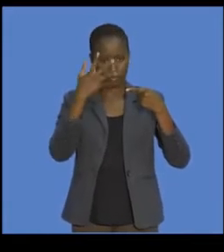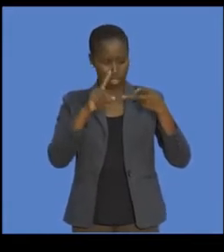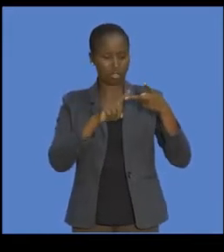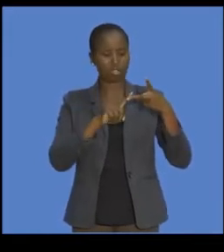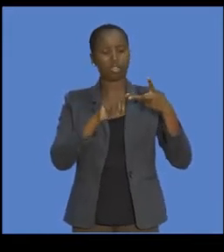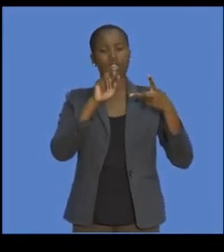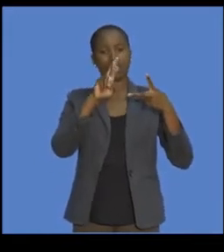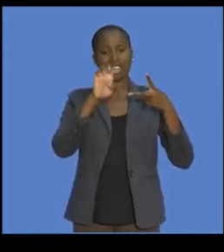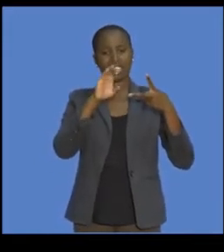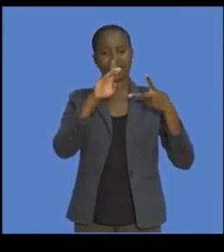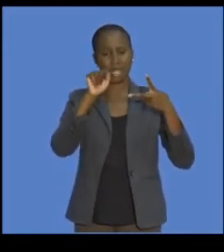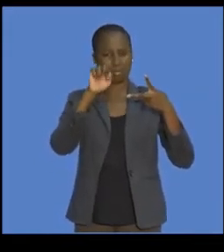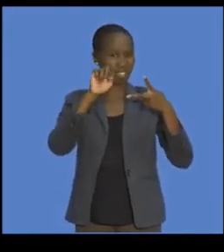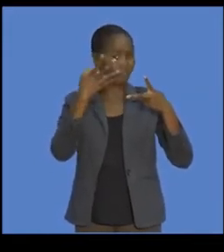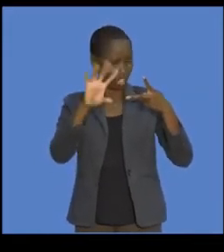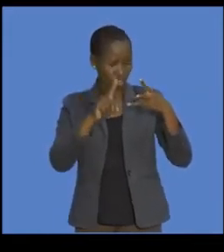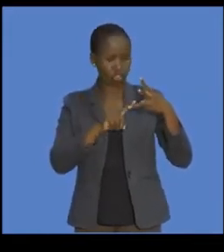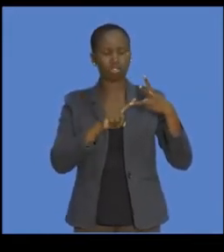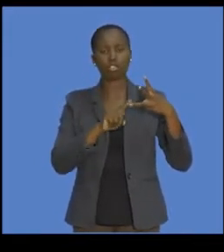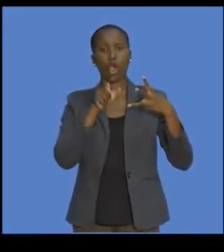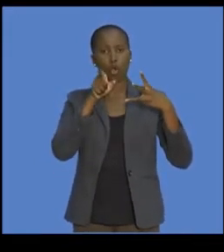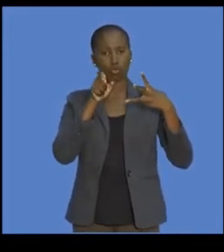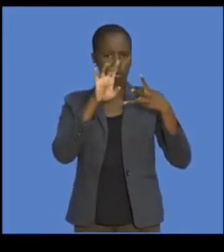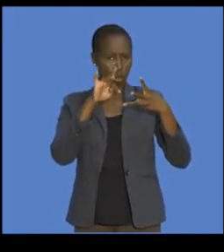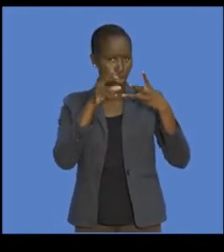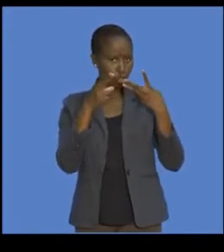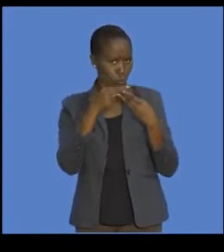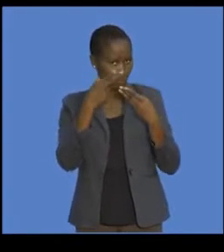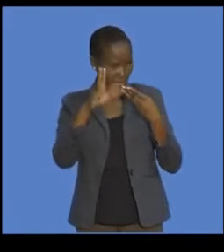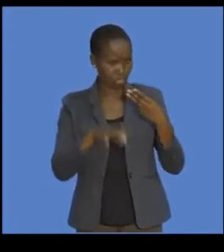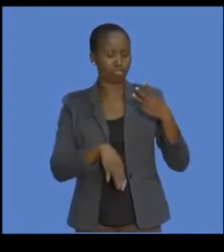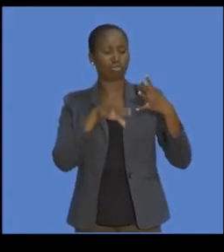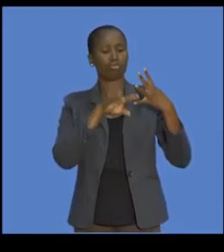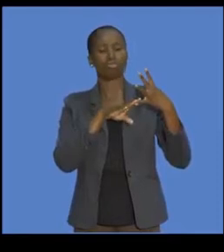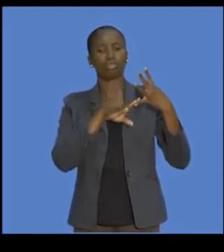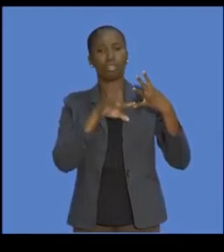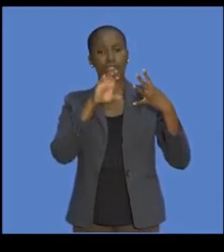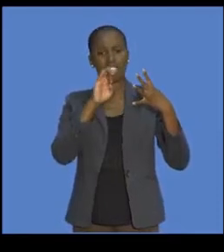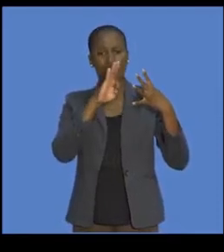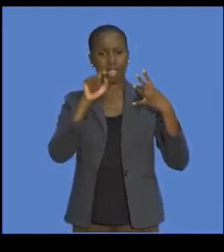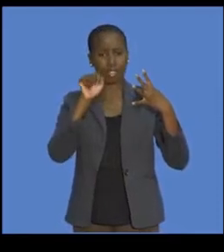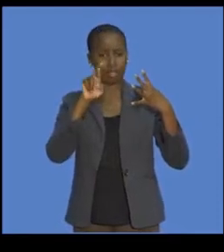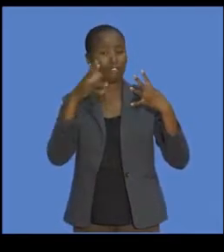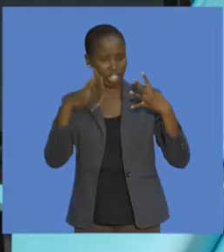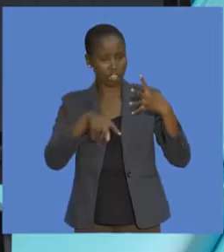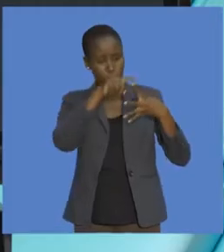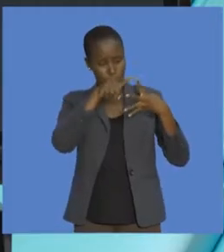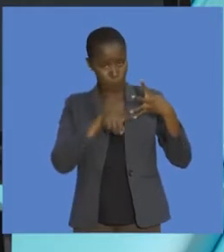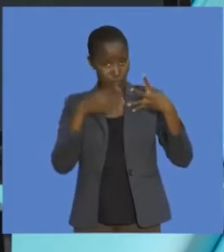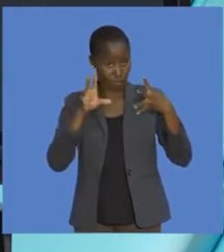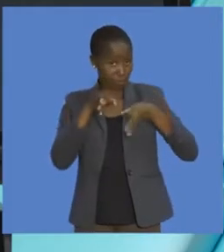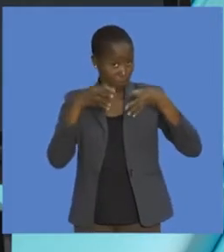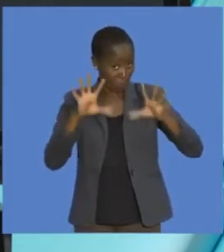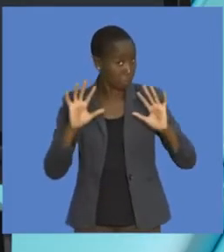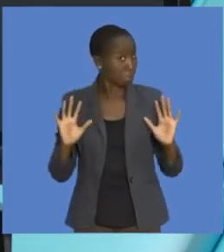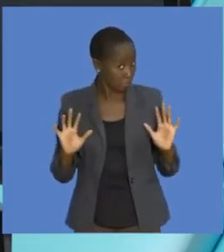looked at the control unit, we've looked at the effector. And let's try and put that all together into